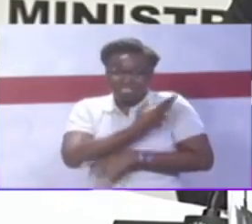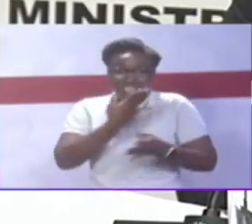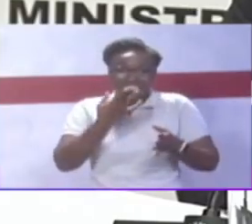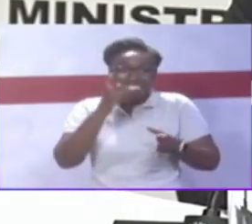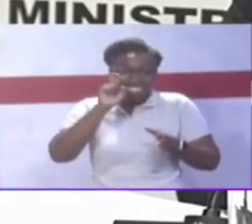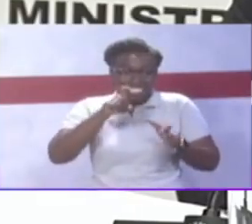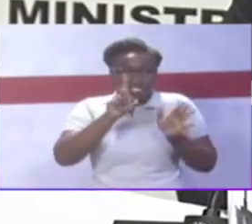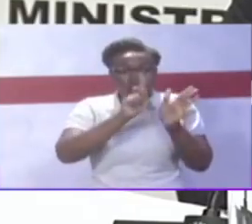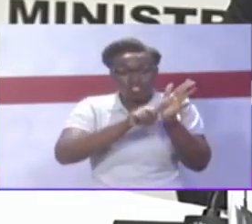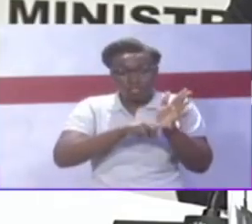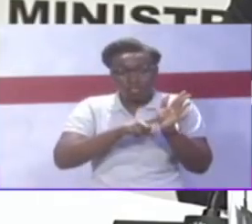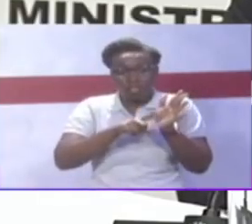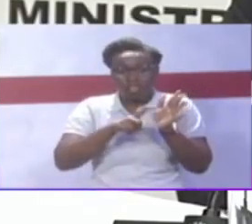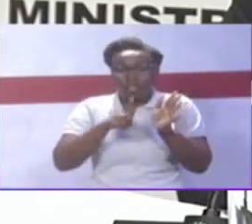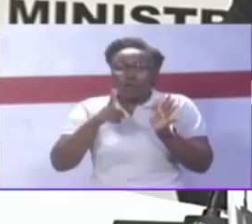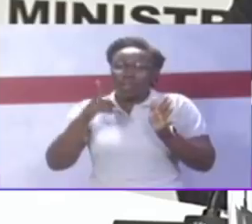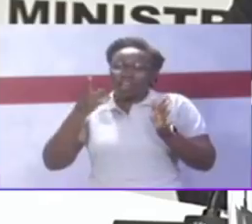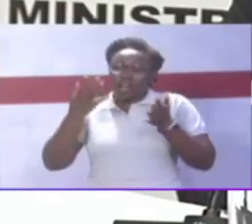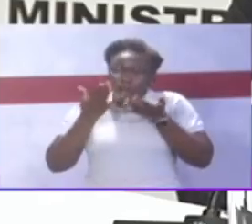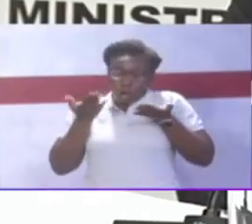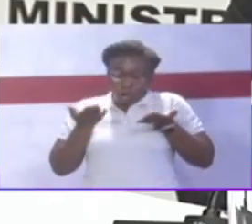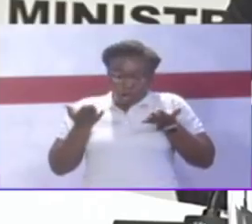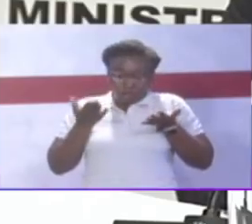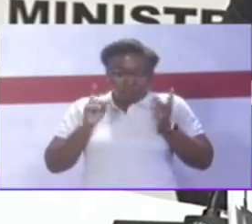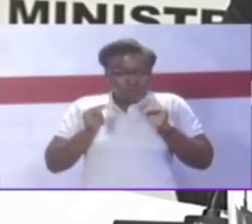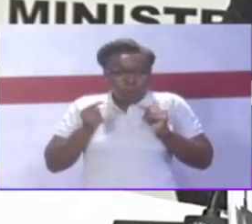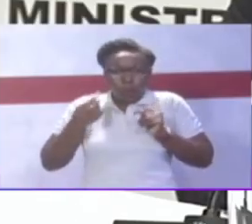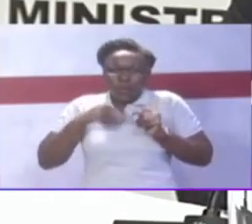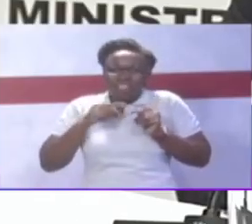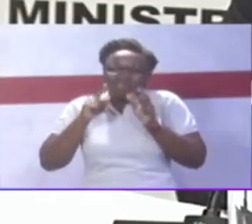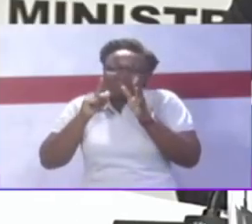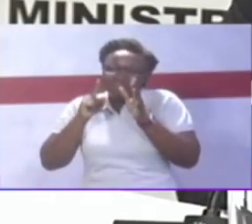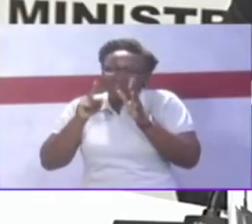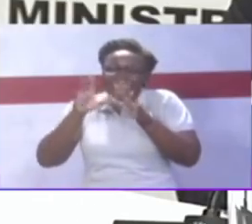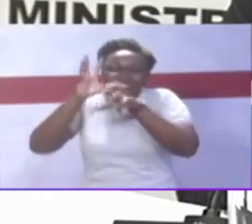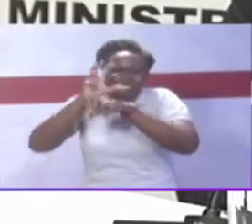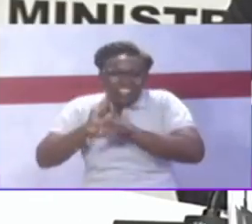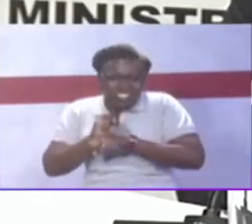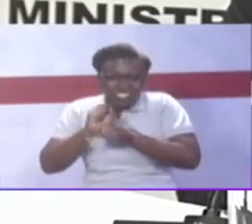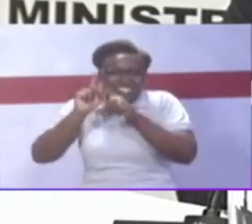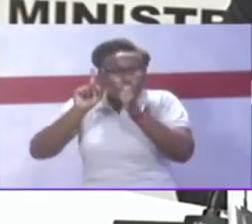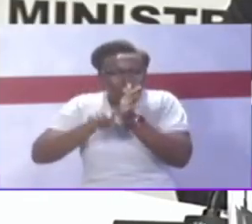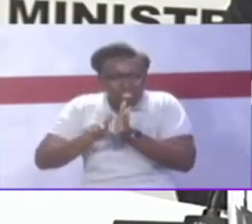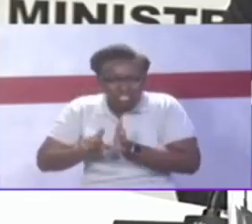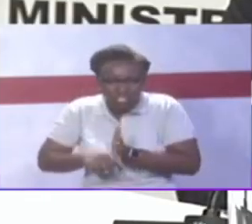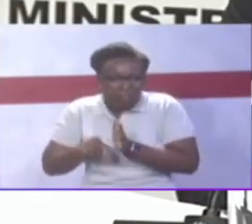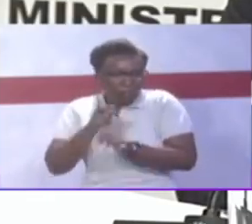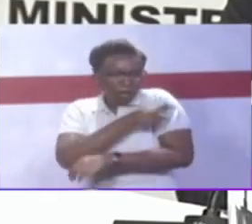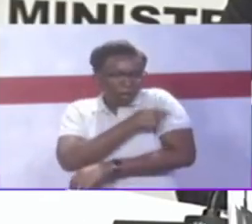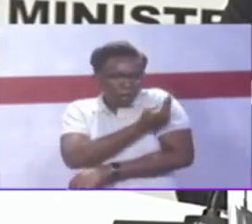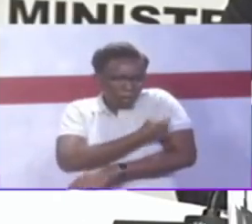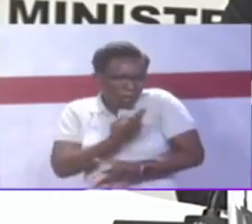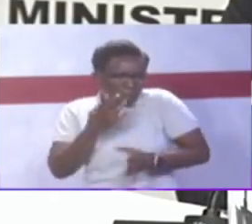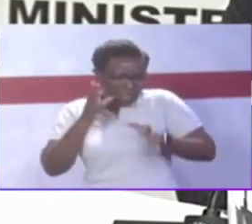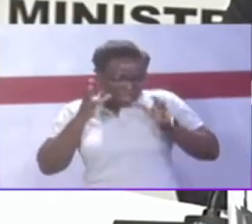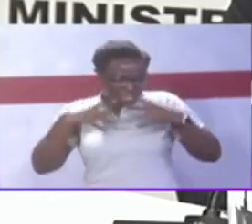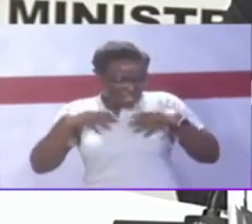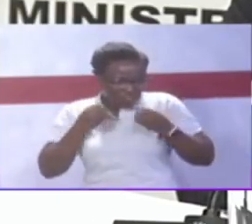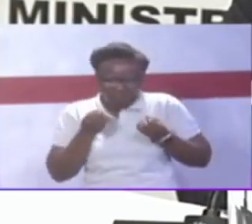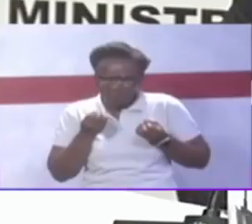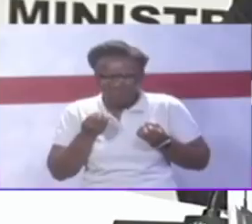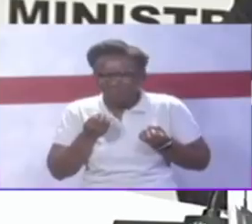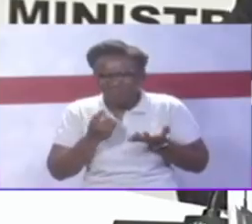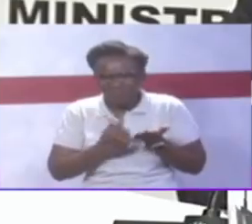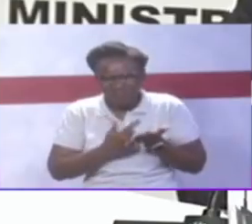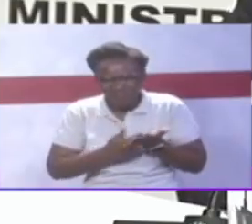male population. So even outside of COVID-19, one of the things we want to advocate is that the population